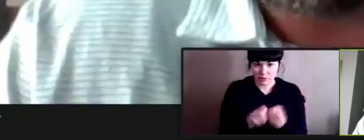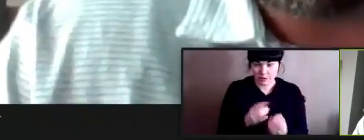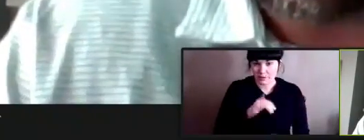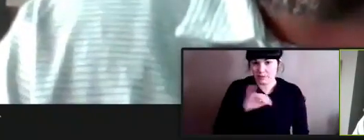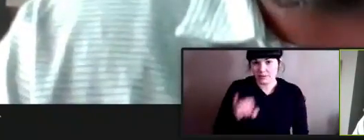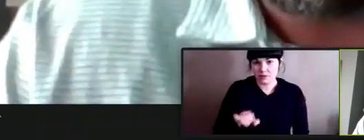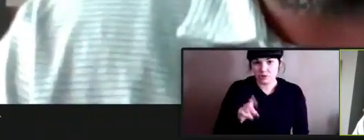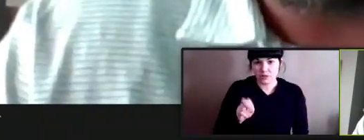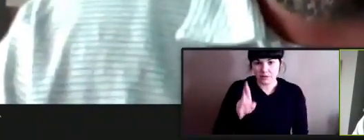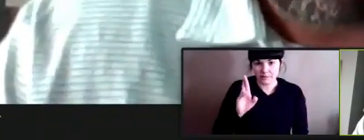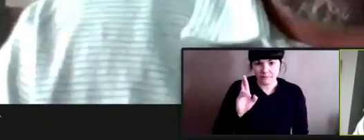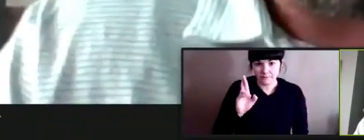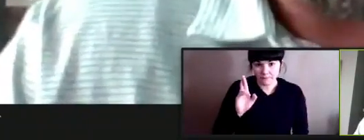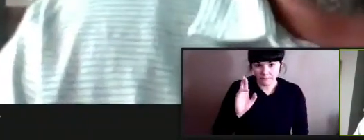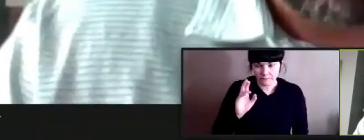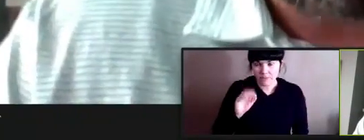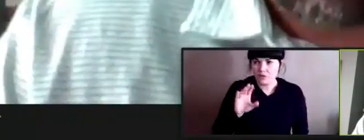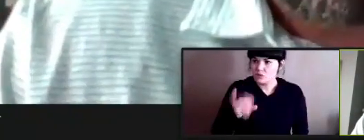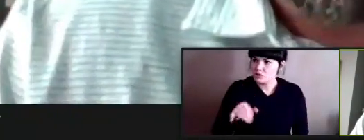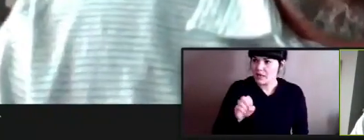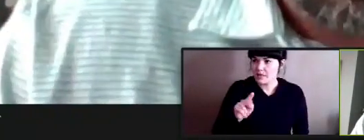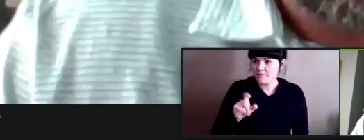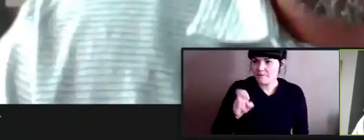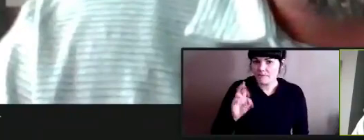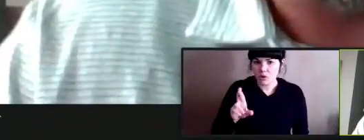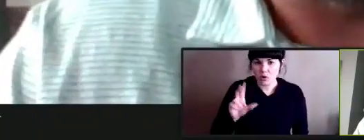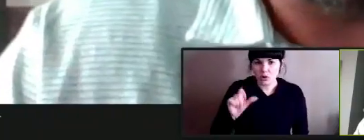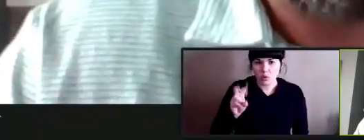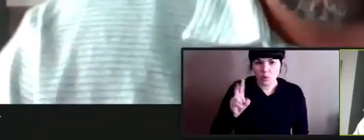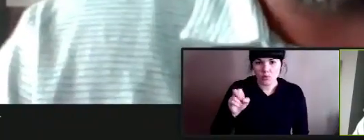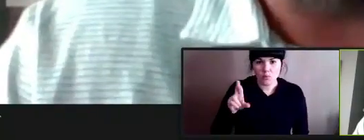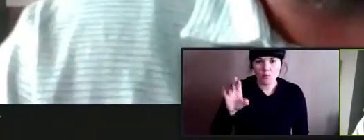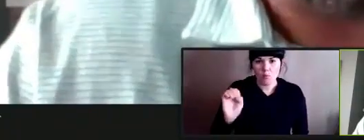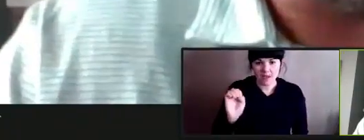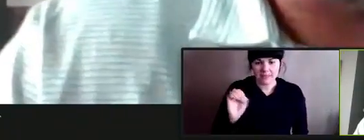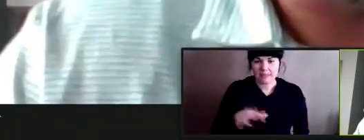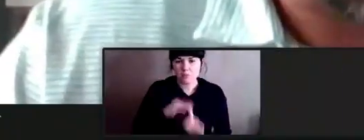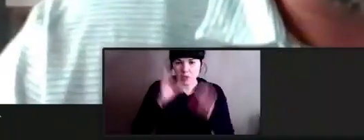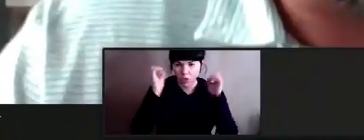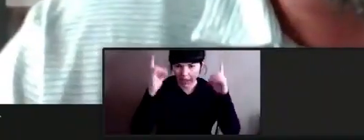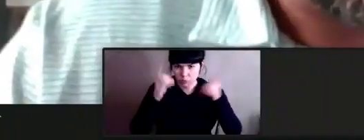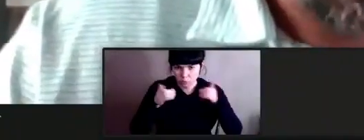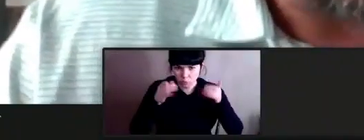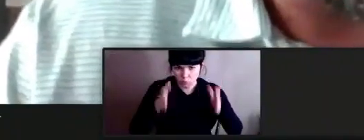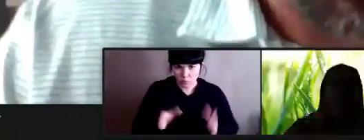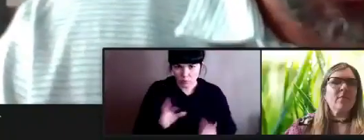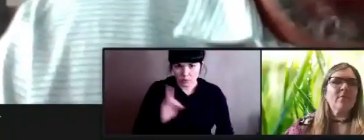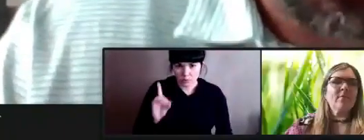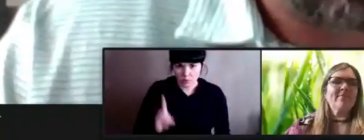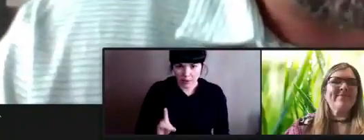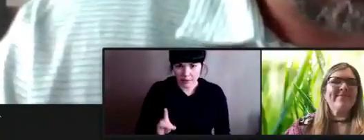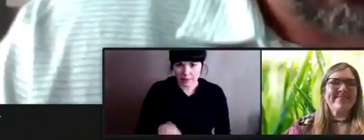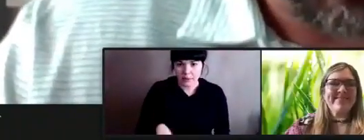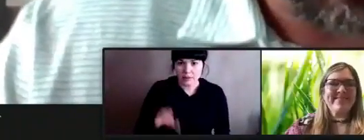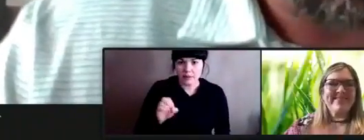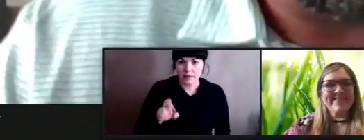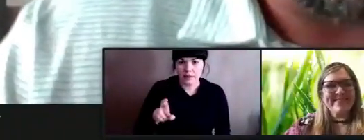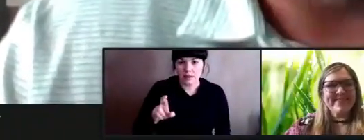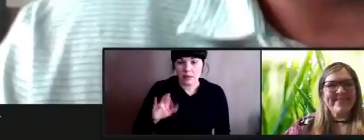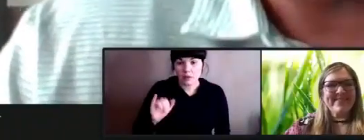education supervisor in Detroit. And we also have Erin Willis. She's a principal at Detroit Leadership Academy. And we